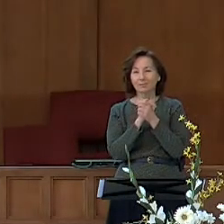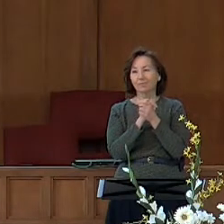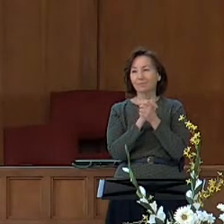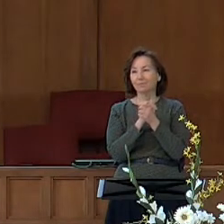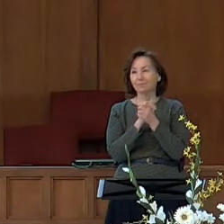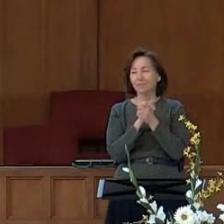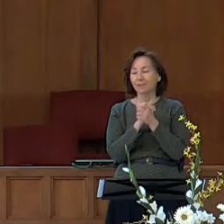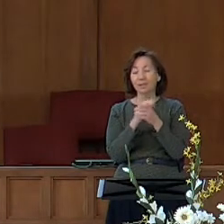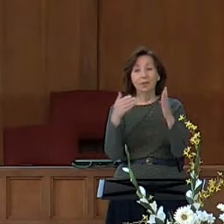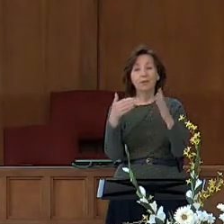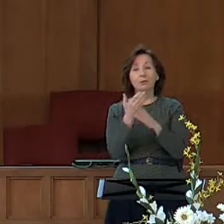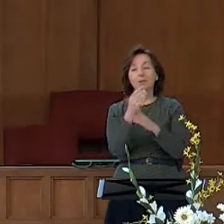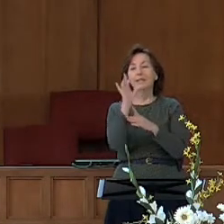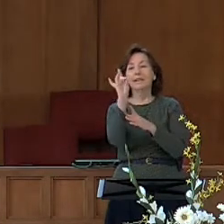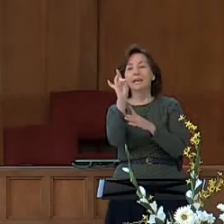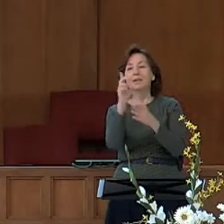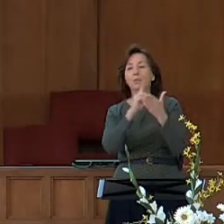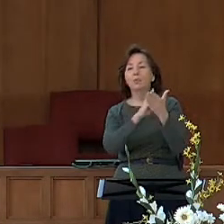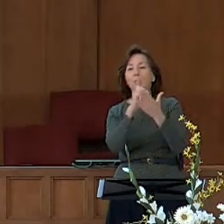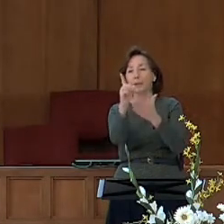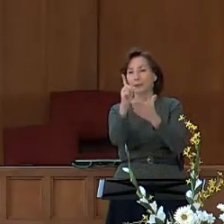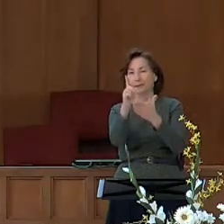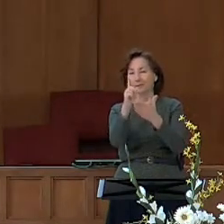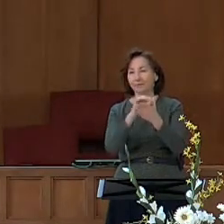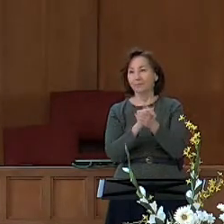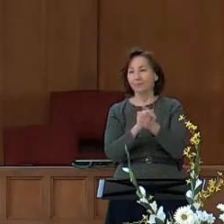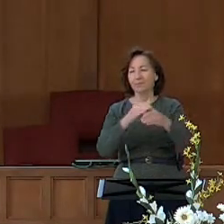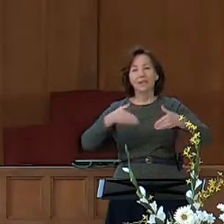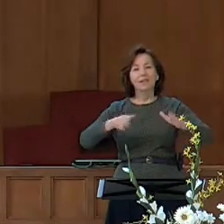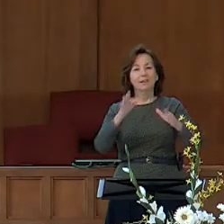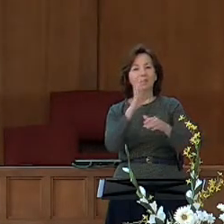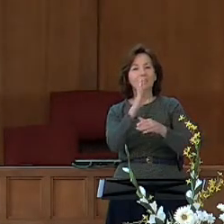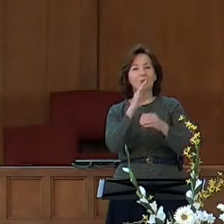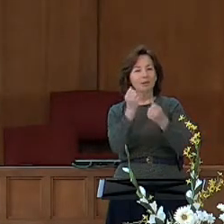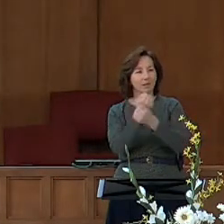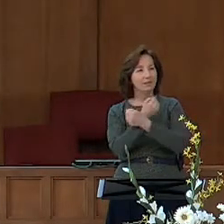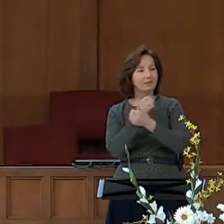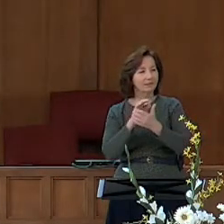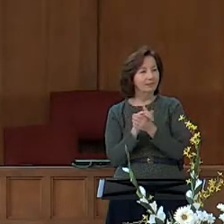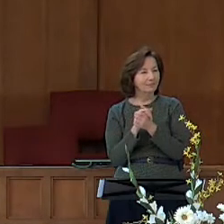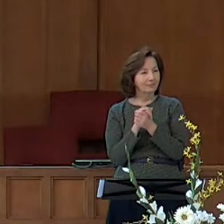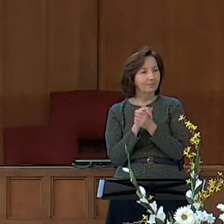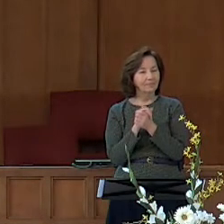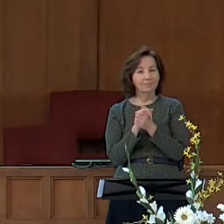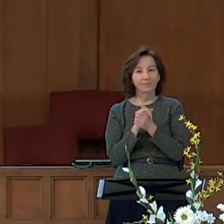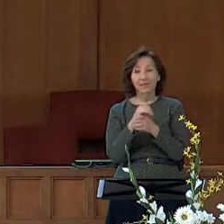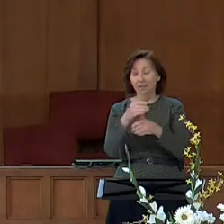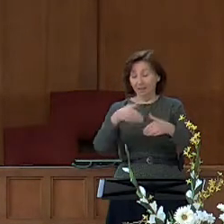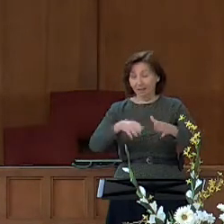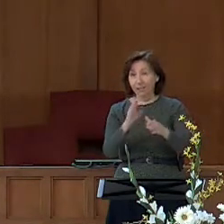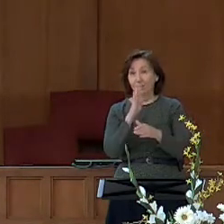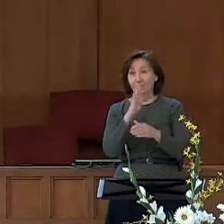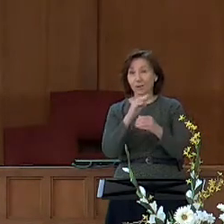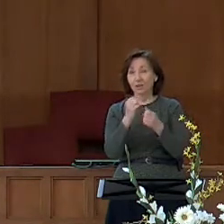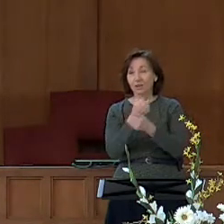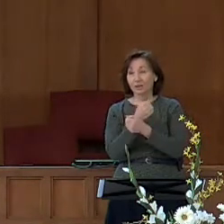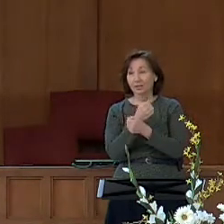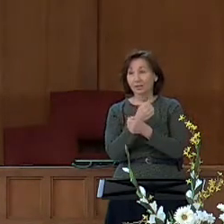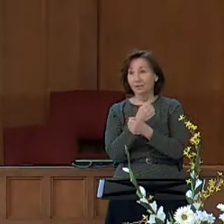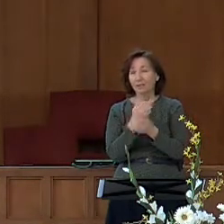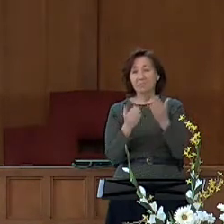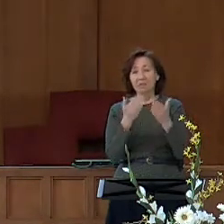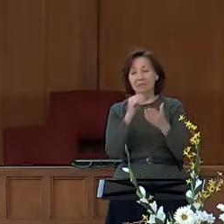During these next 8 weeks, let's talk love. Let's talk love. As uncomfortable as it